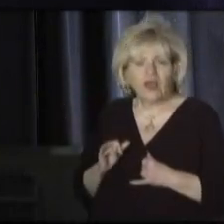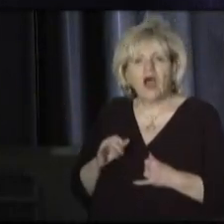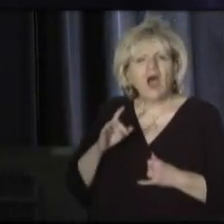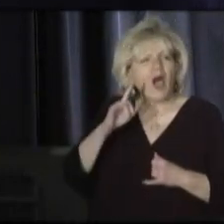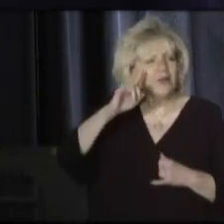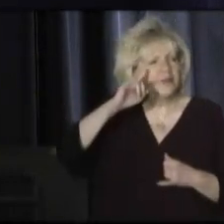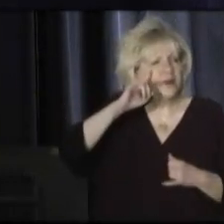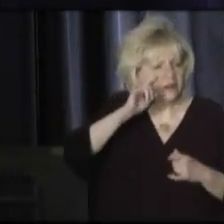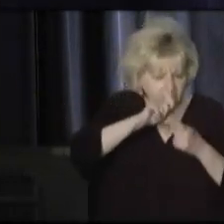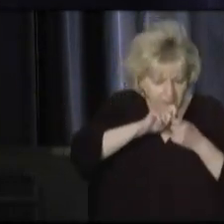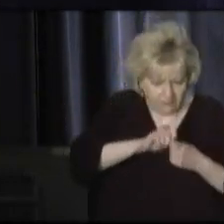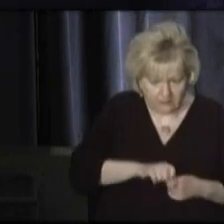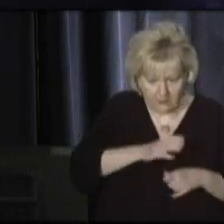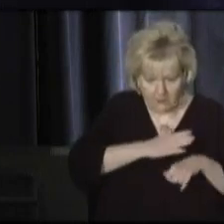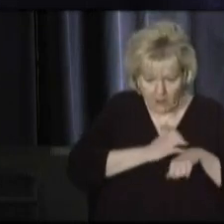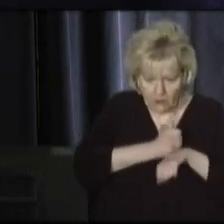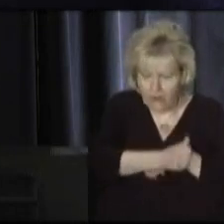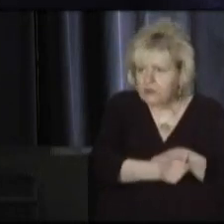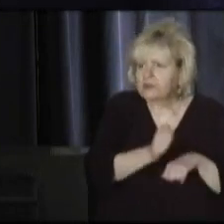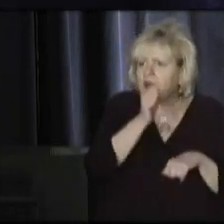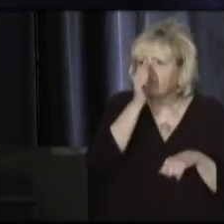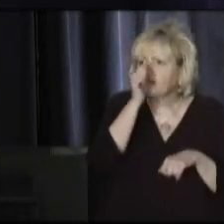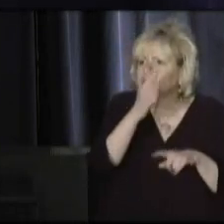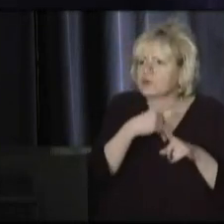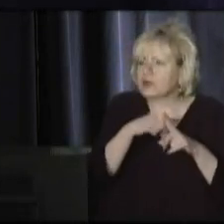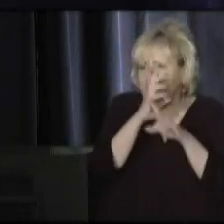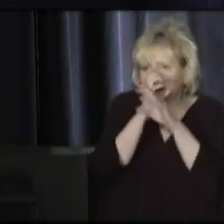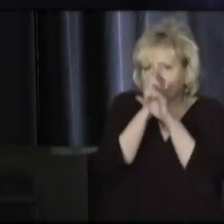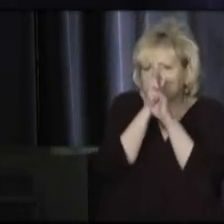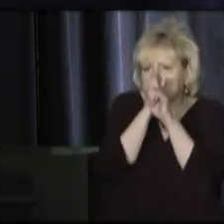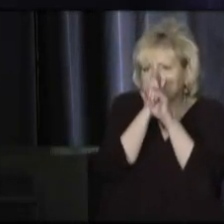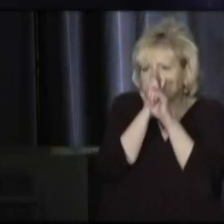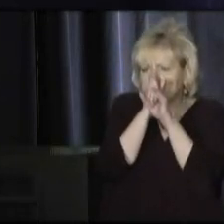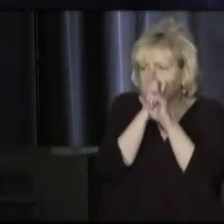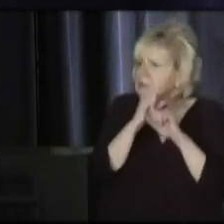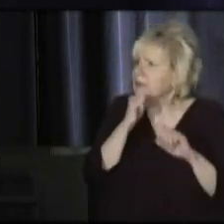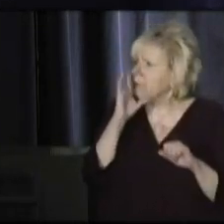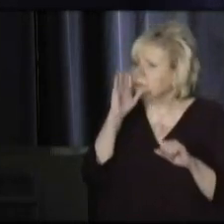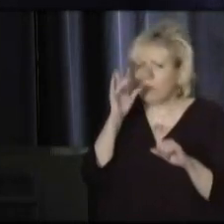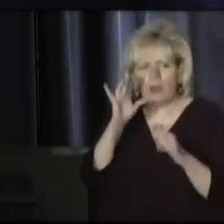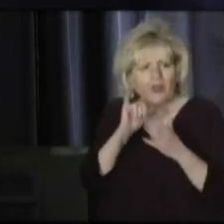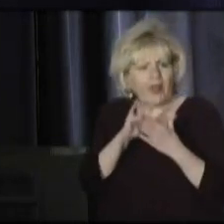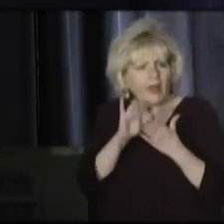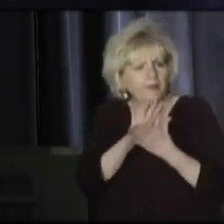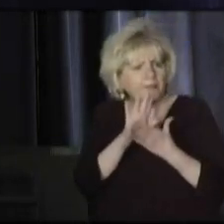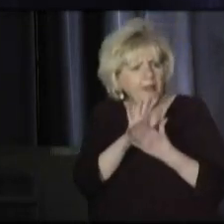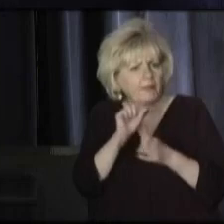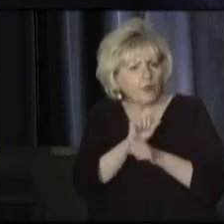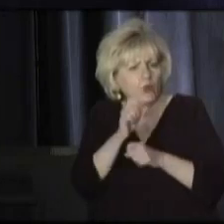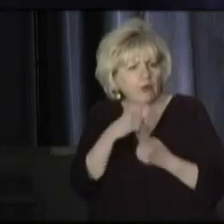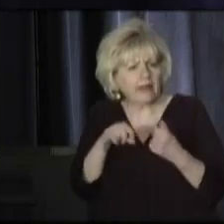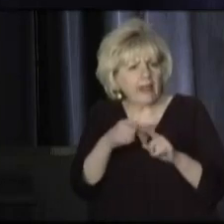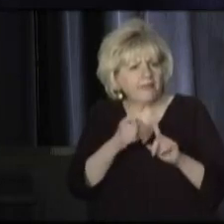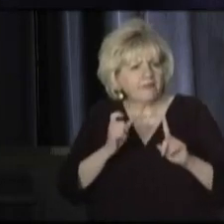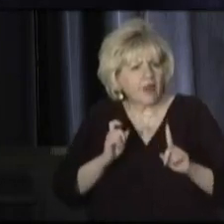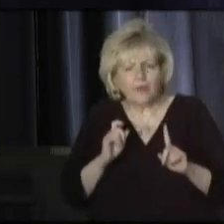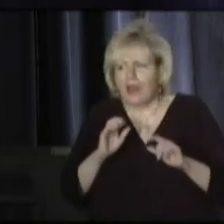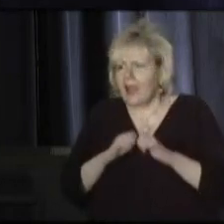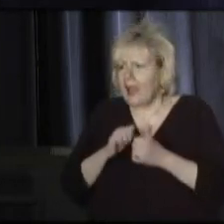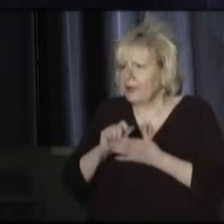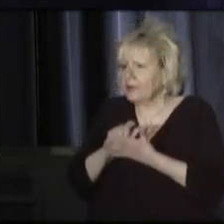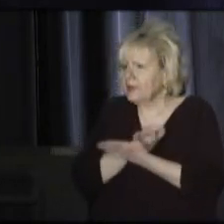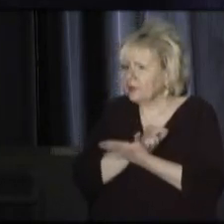together, emerge survived. But Lindsay was 14, and I was 9, and I'd never needed an audience